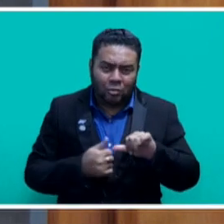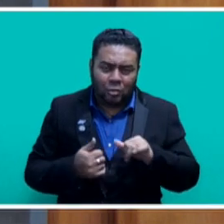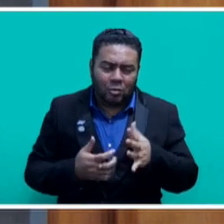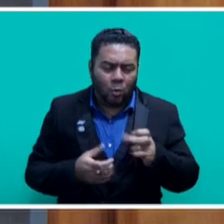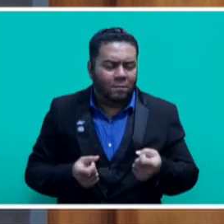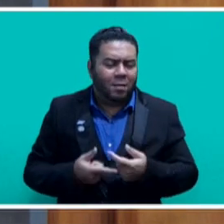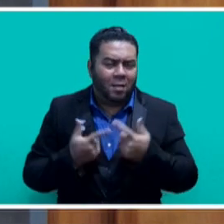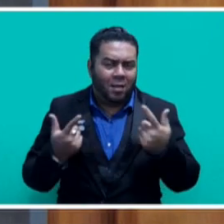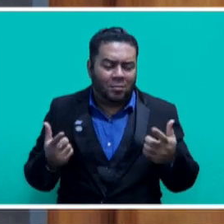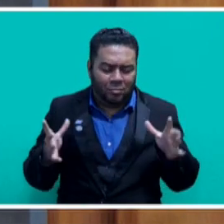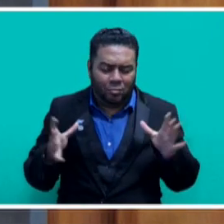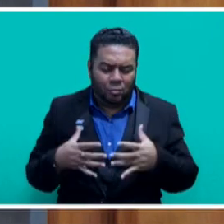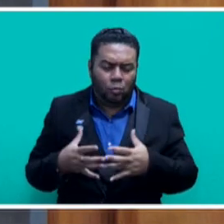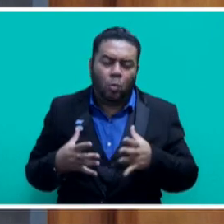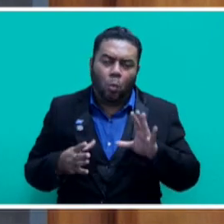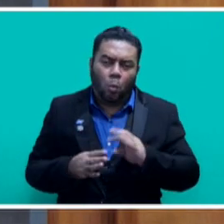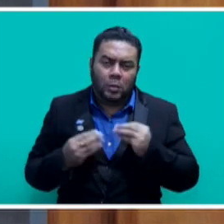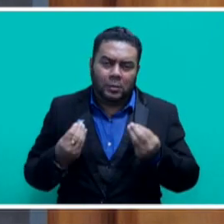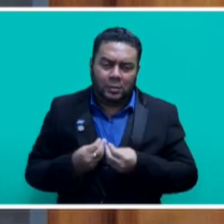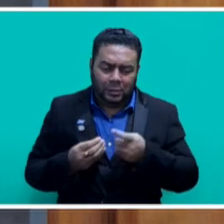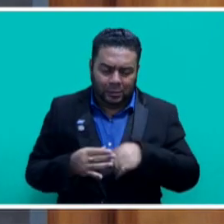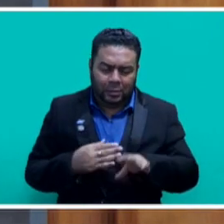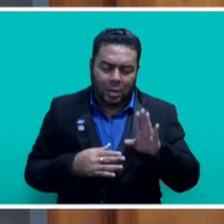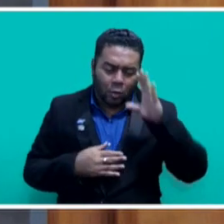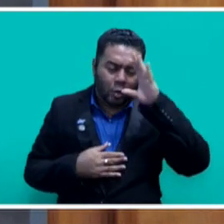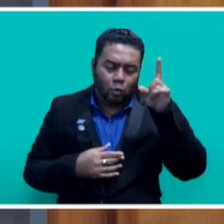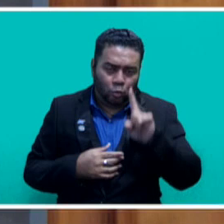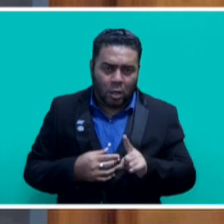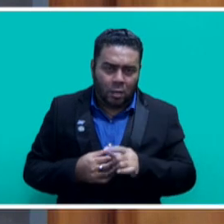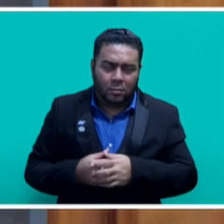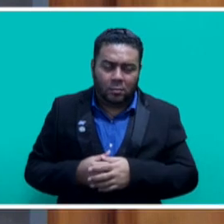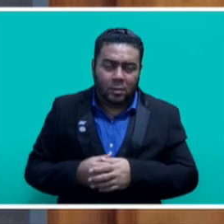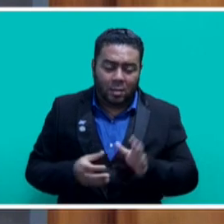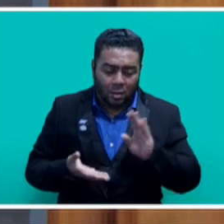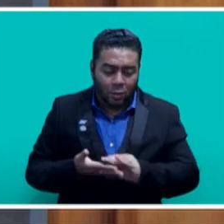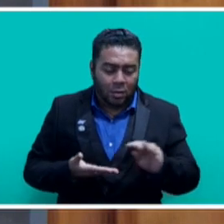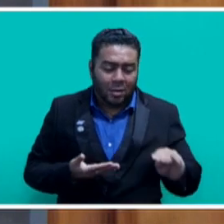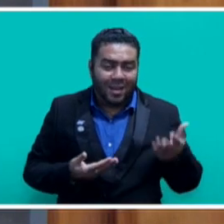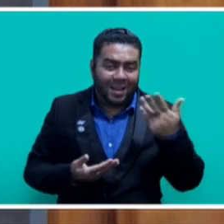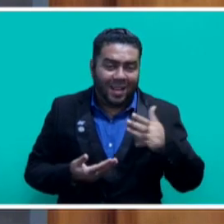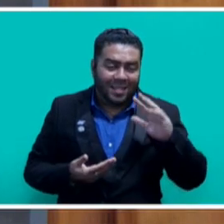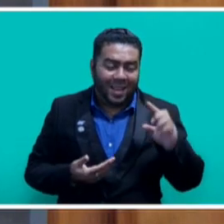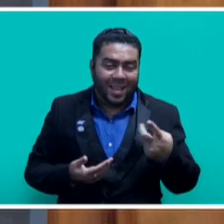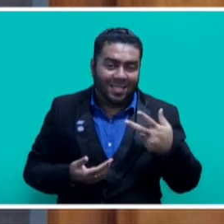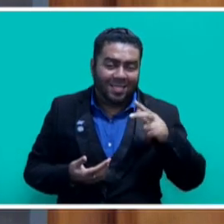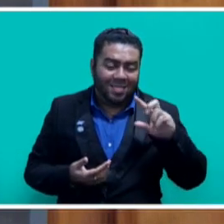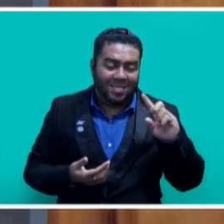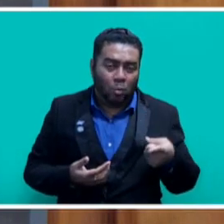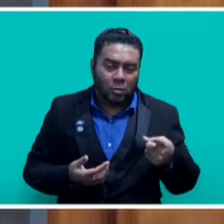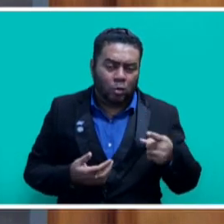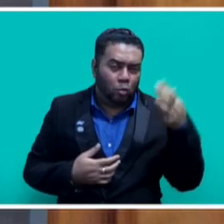of the largest youth organizations in our country today. The allocation of 98,000 towards the School